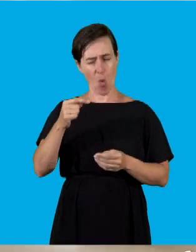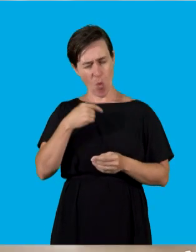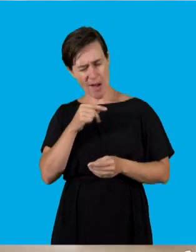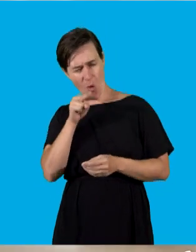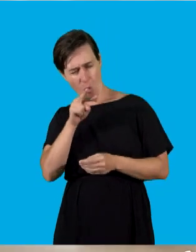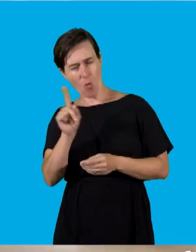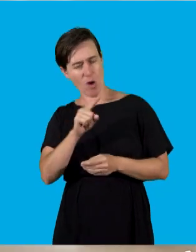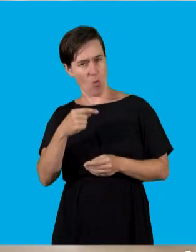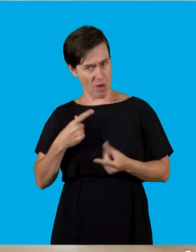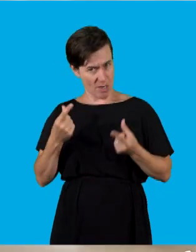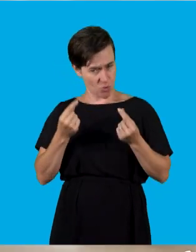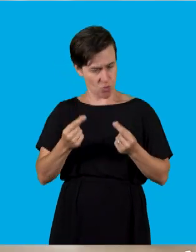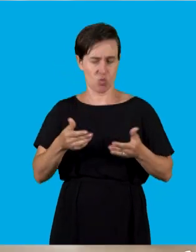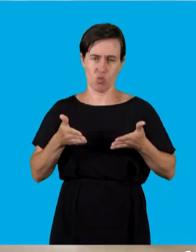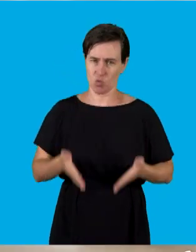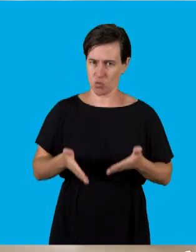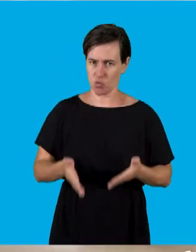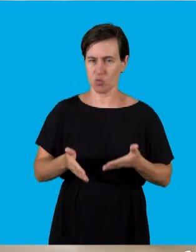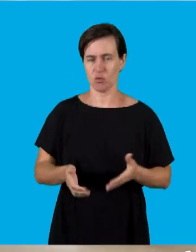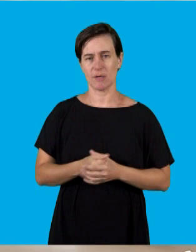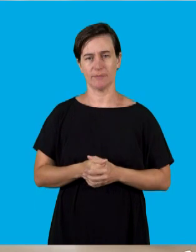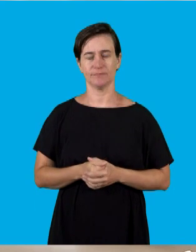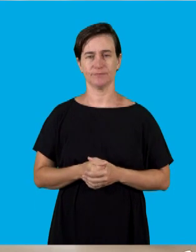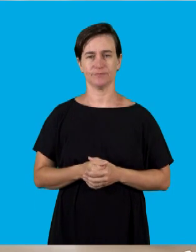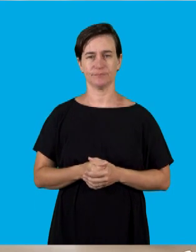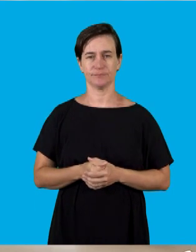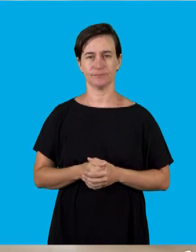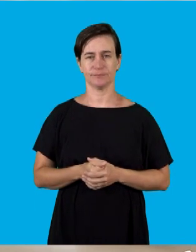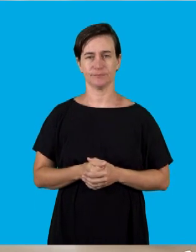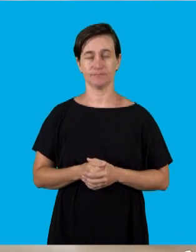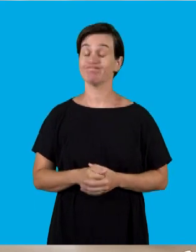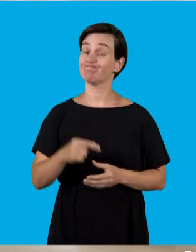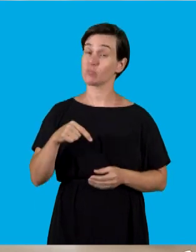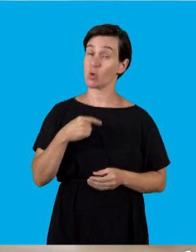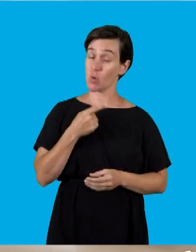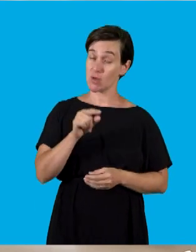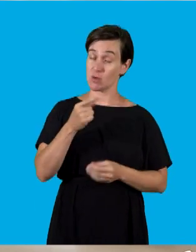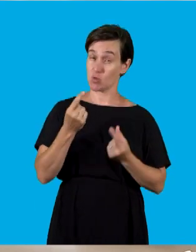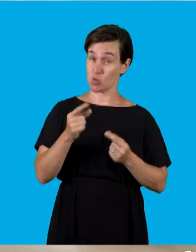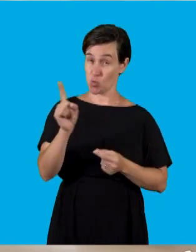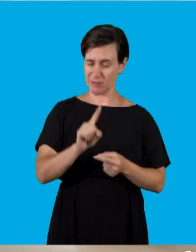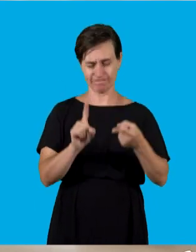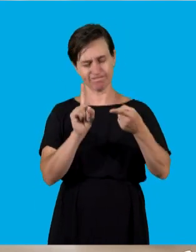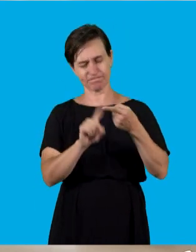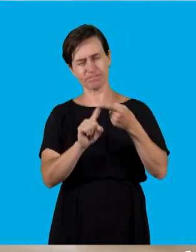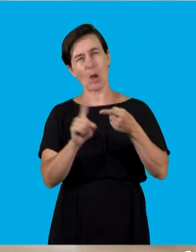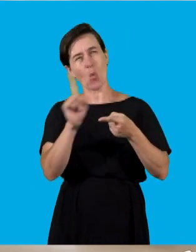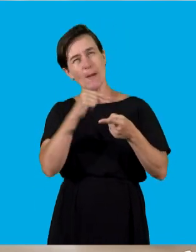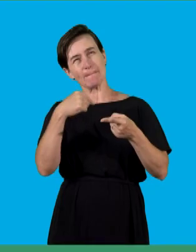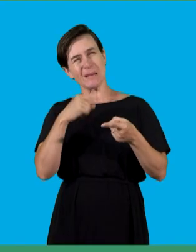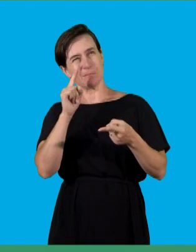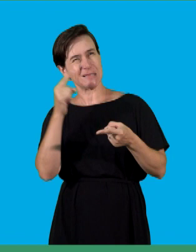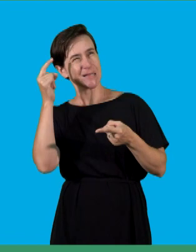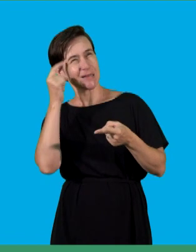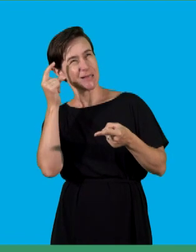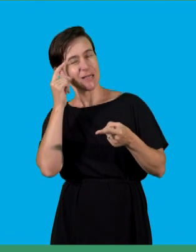overview. What is it that we are going to unpack throughout our lesson? We'll first look at the factors to consider